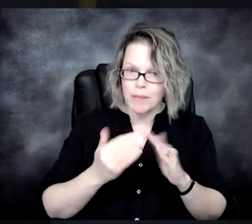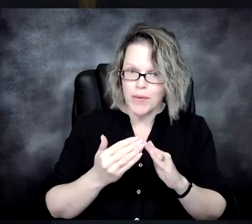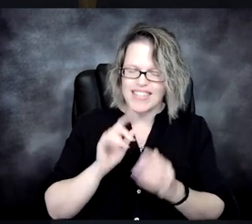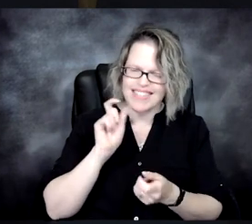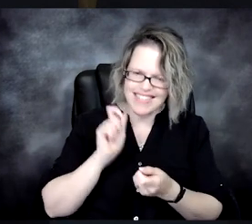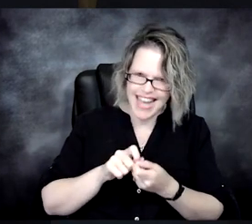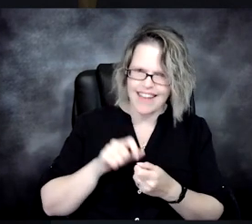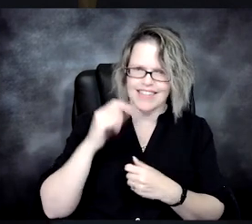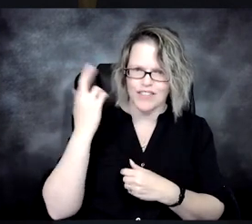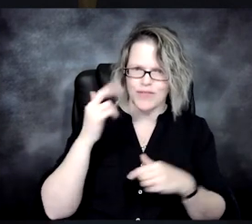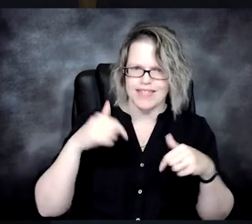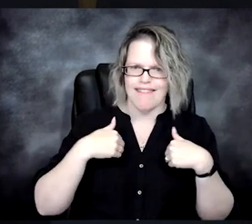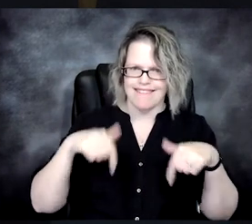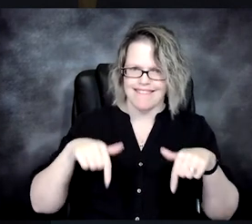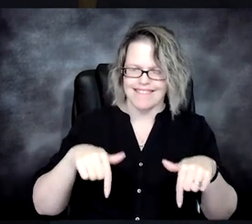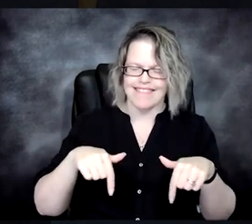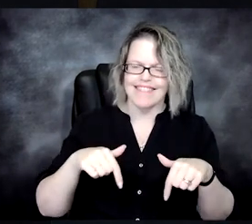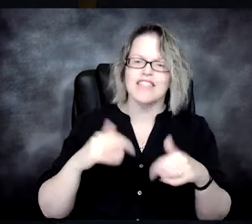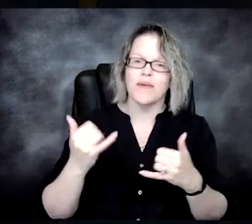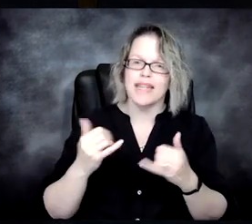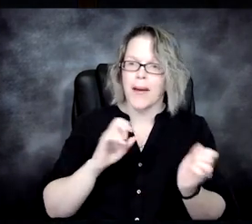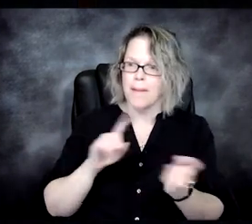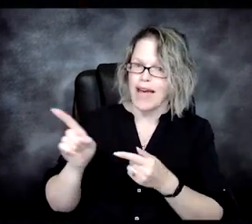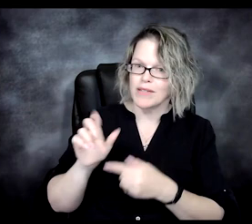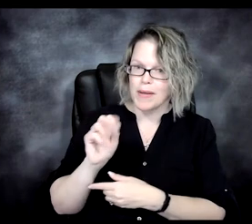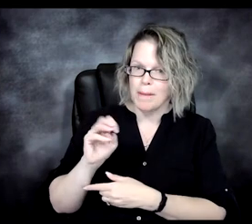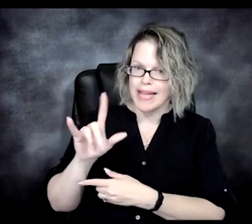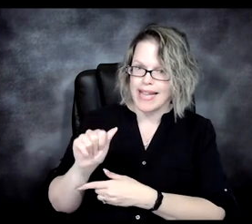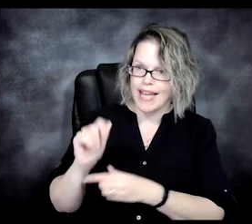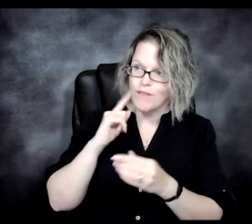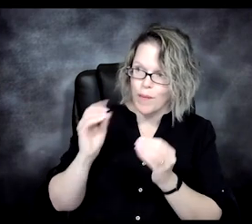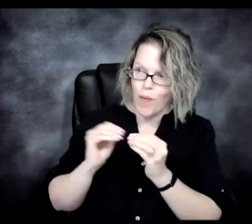what this is about. So we go back to Amelia for more.